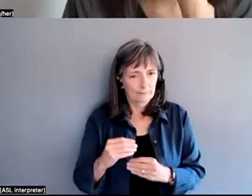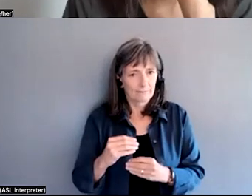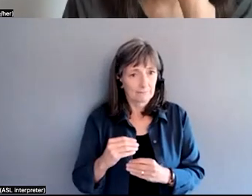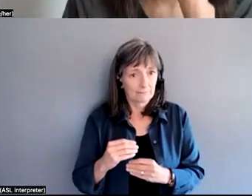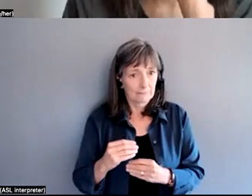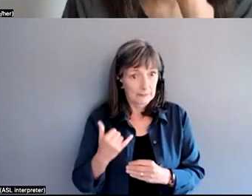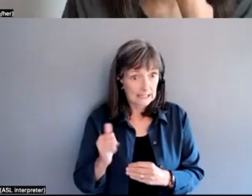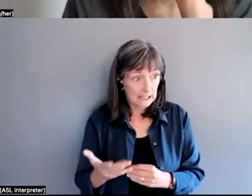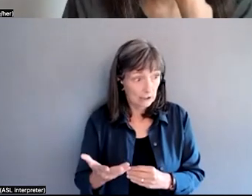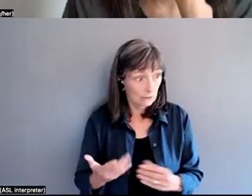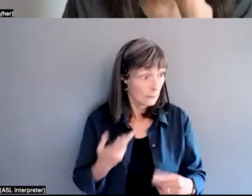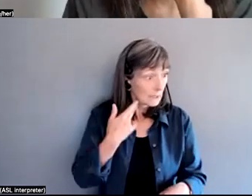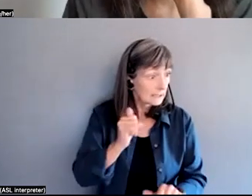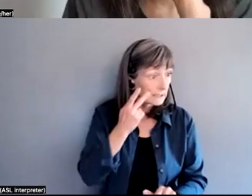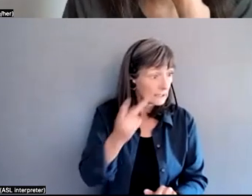I can still see you.